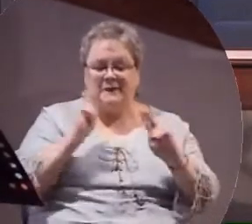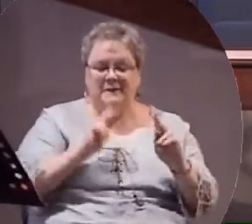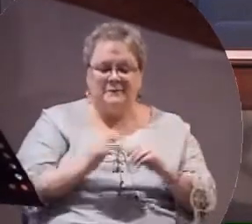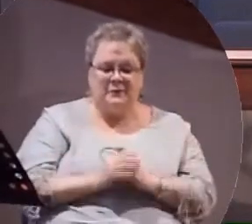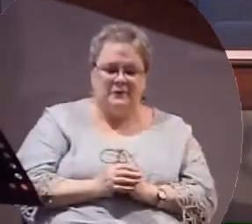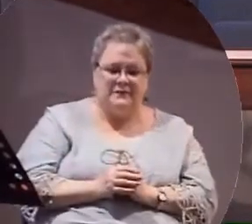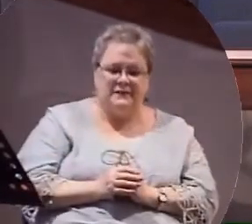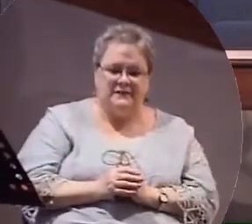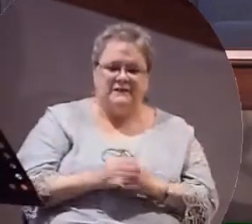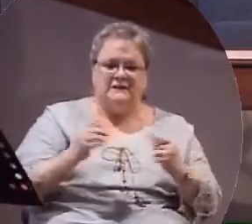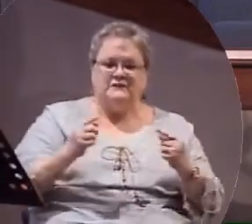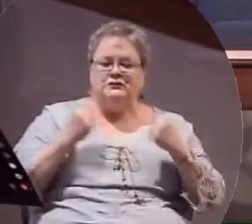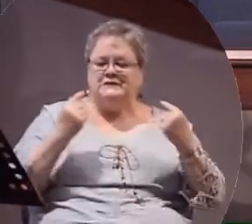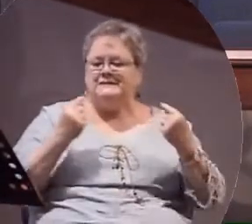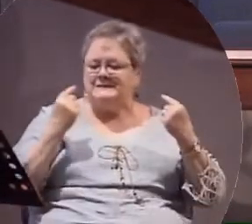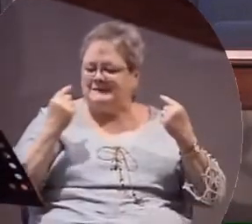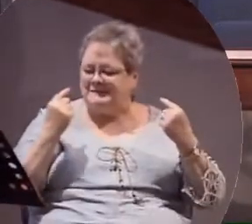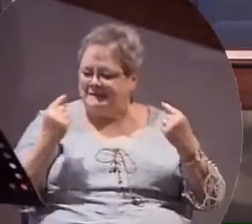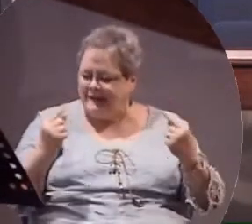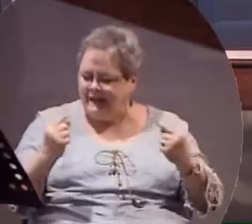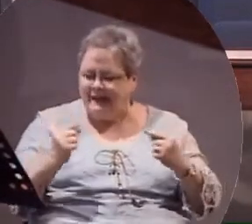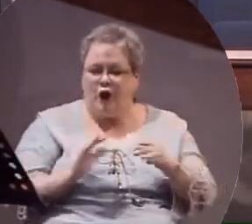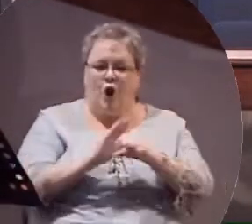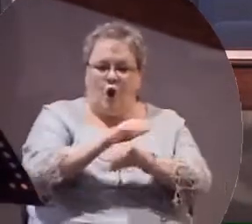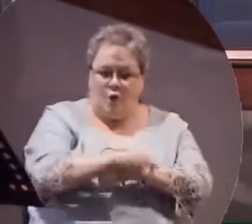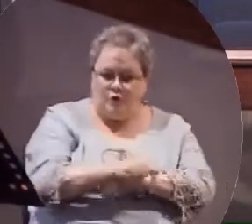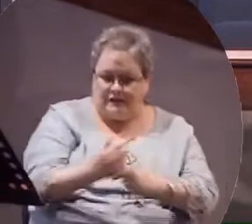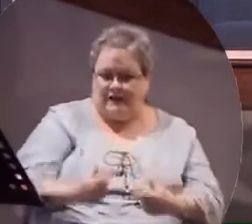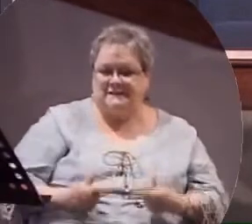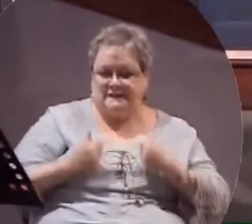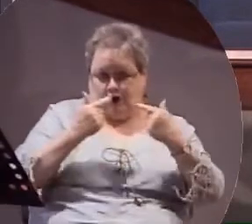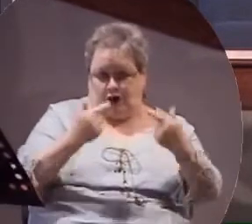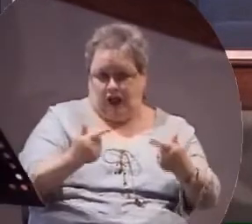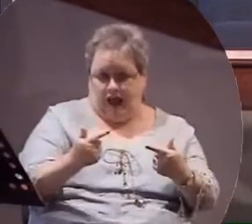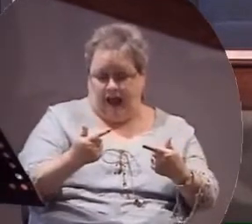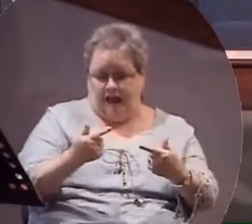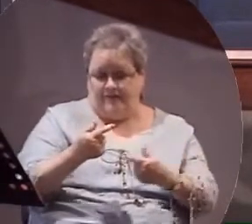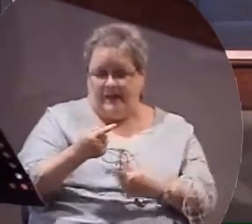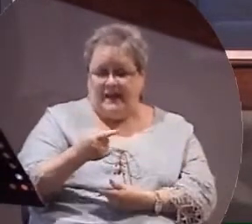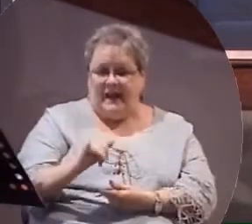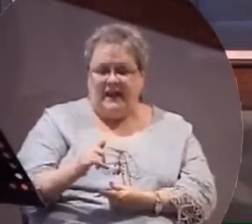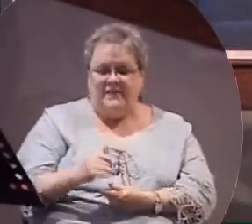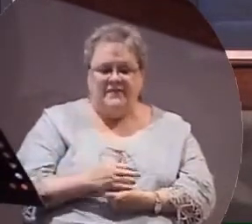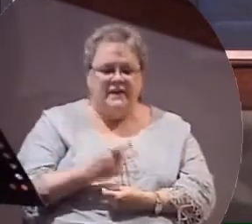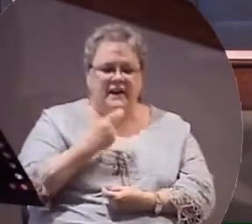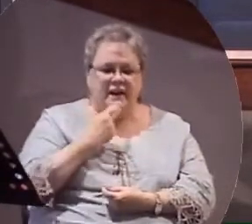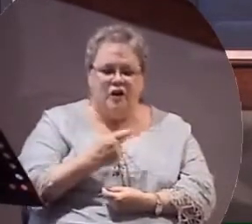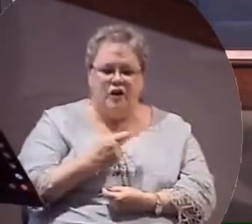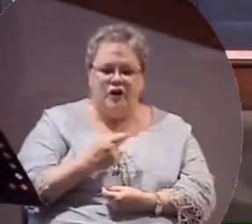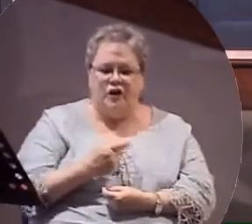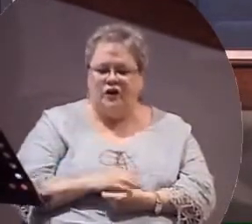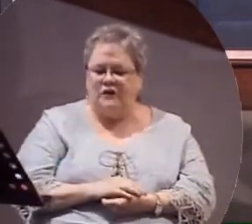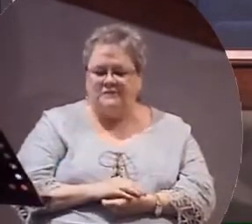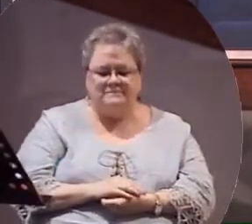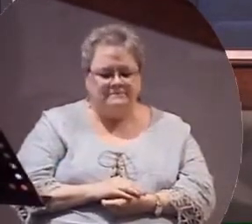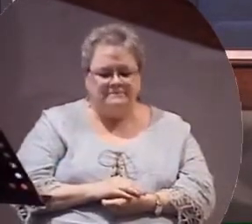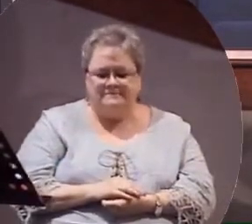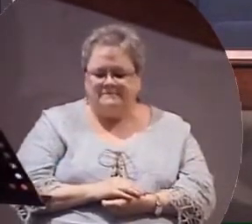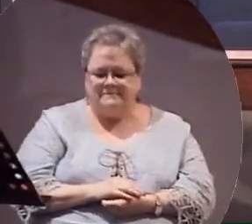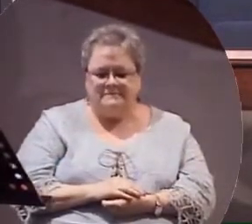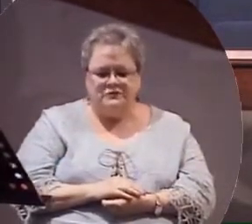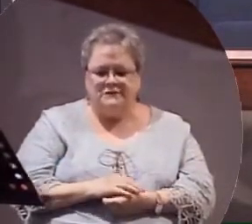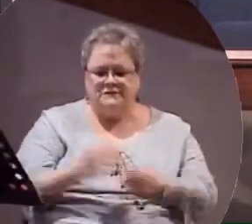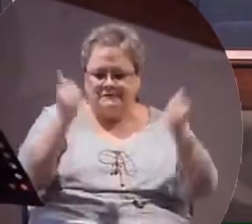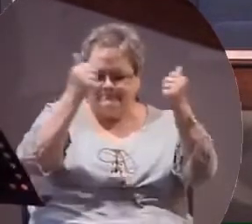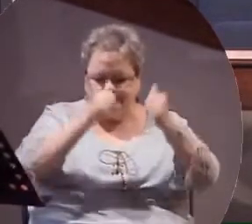man, sin just takes plumb over their life, and they get head over their head in